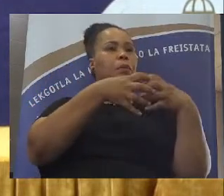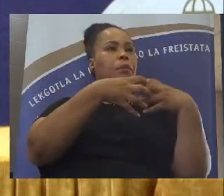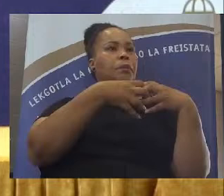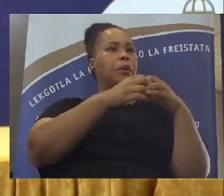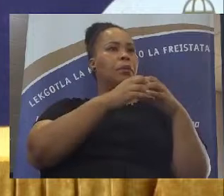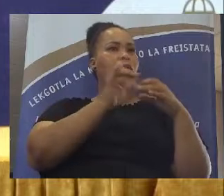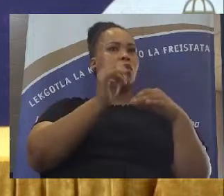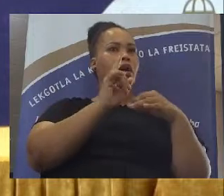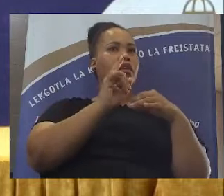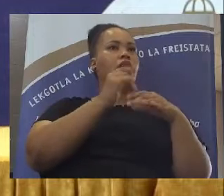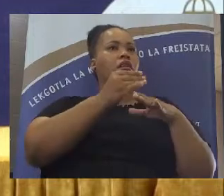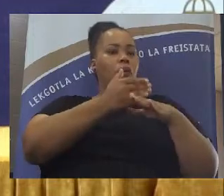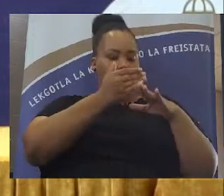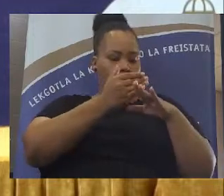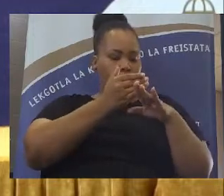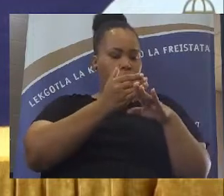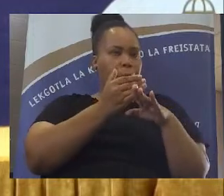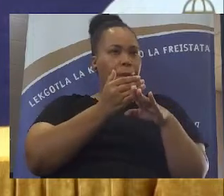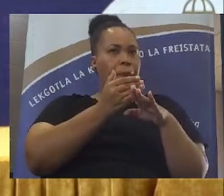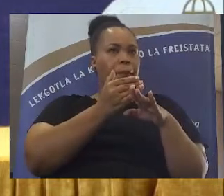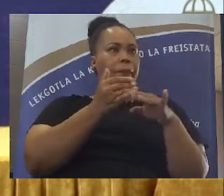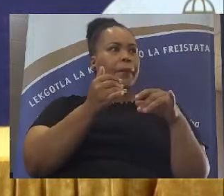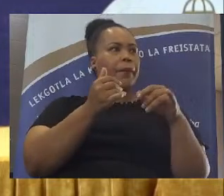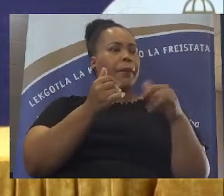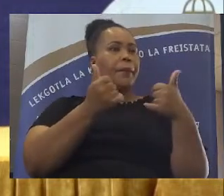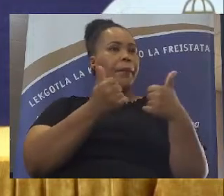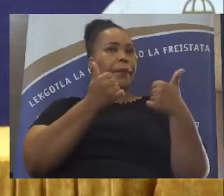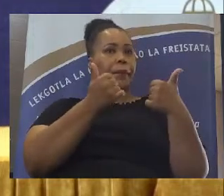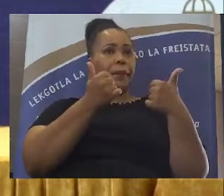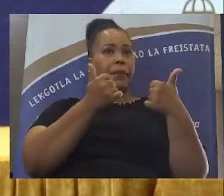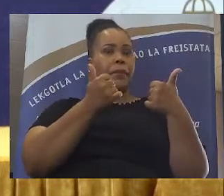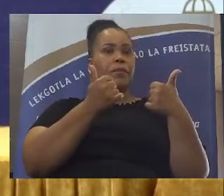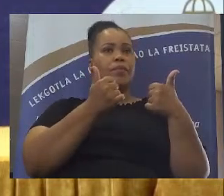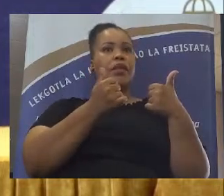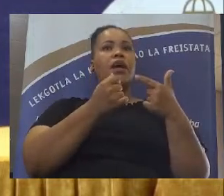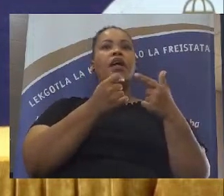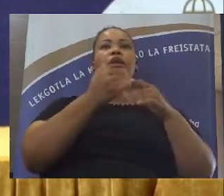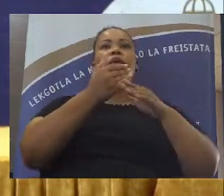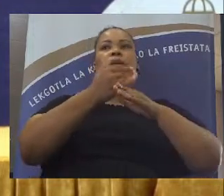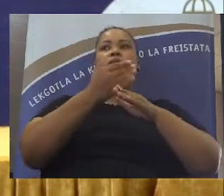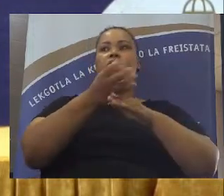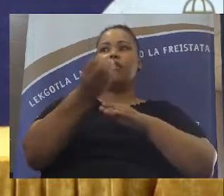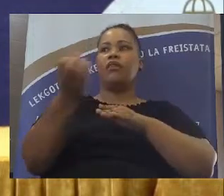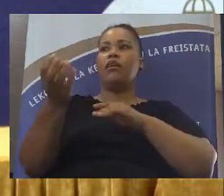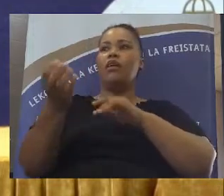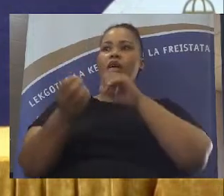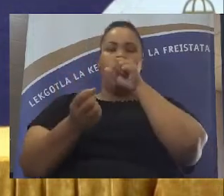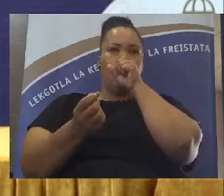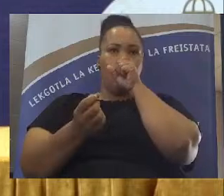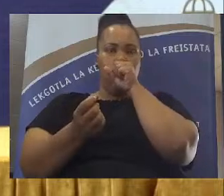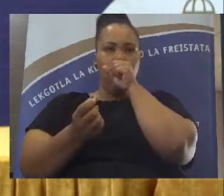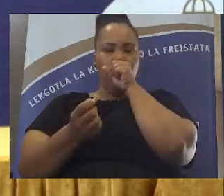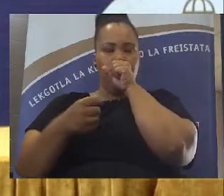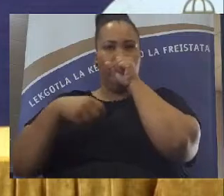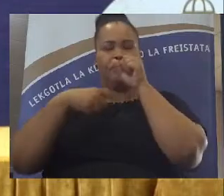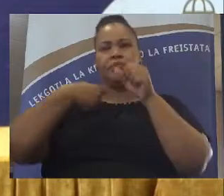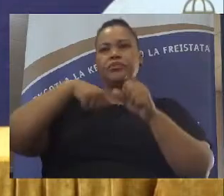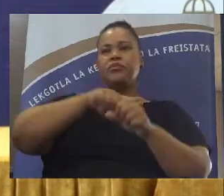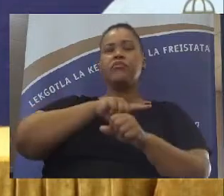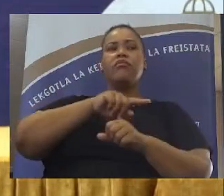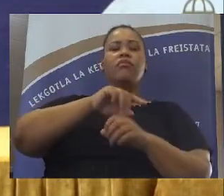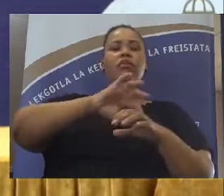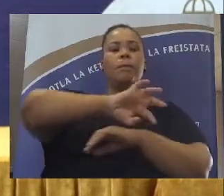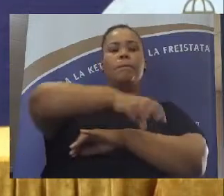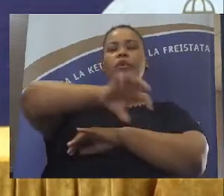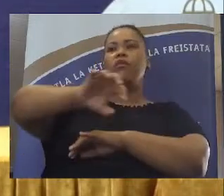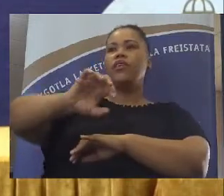make it work profitably and to create jobs? So we went to all the provinces. We went to all 9 of the provinces,